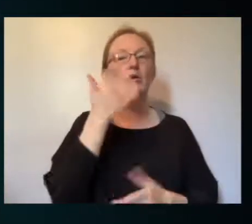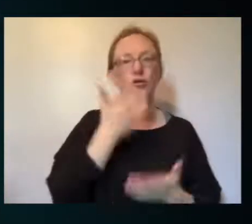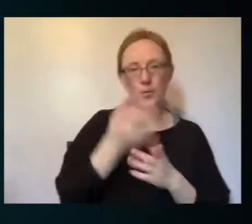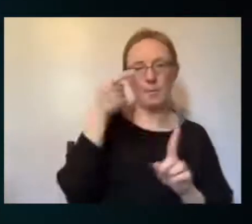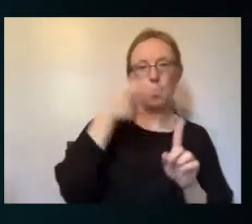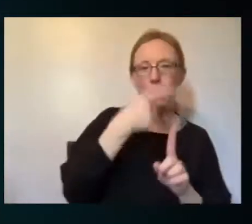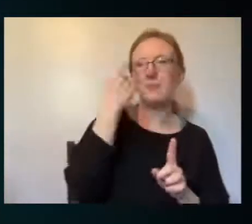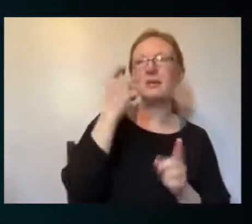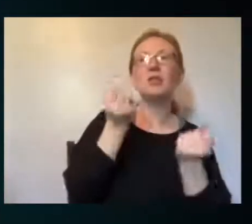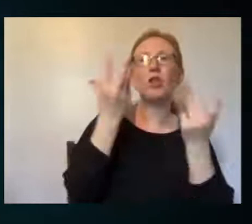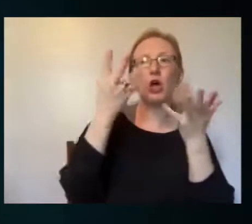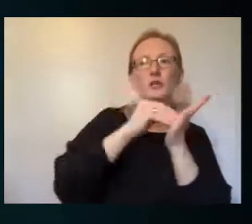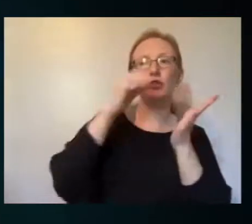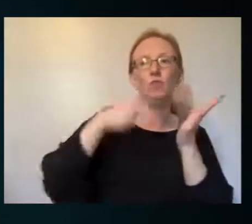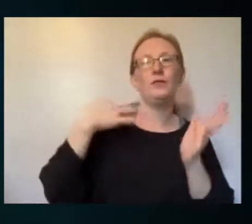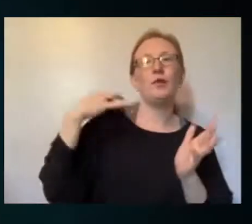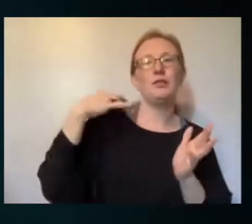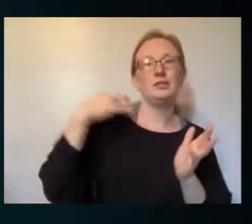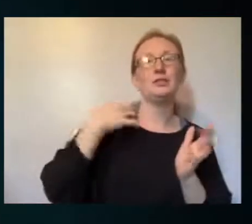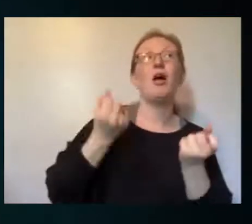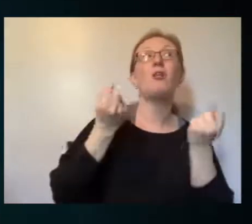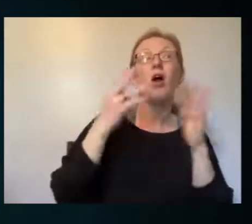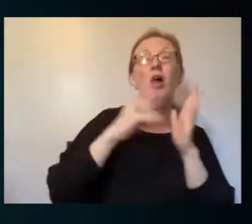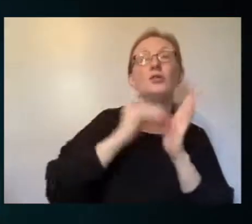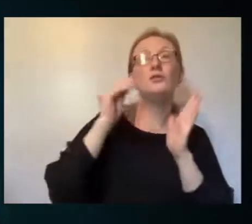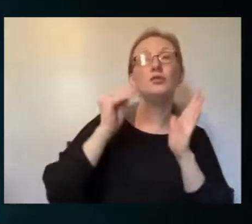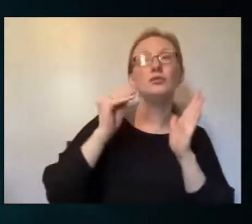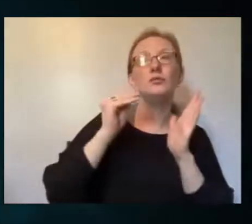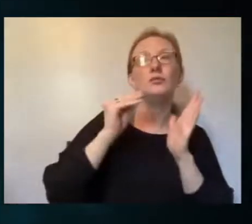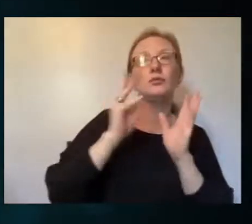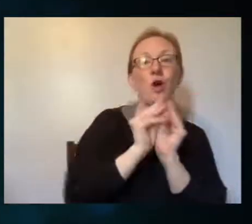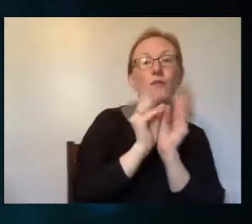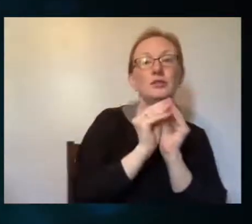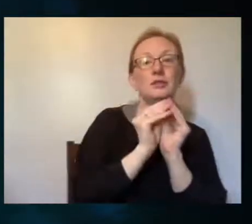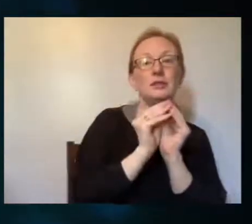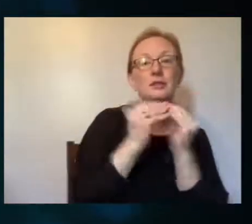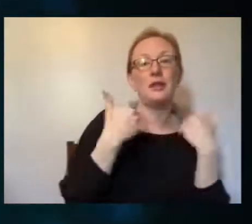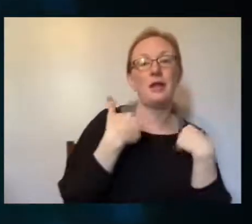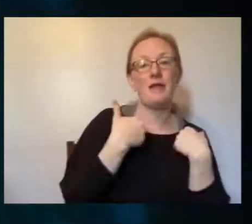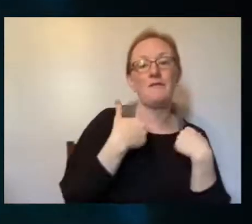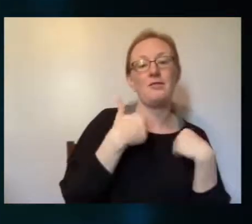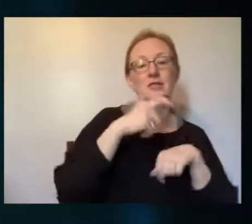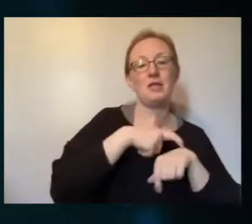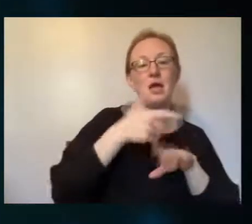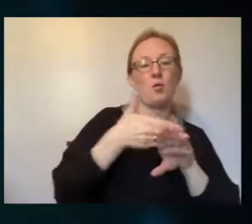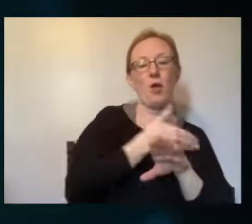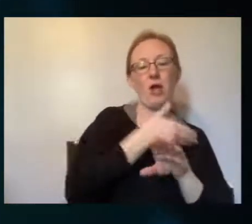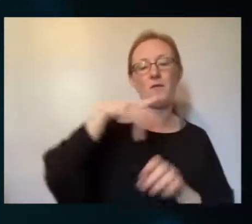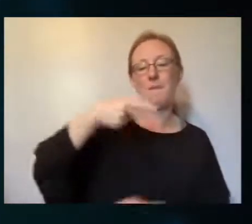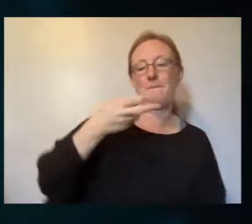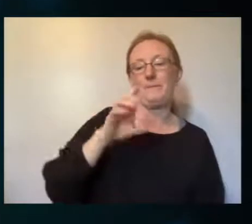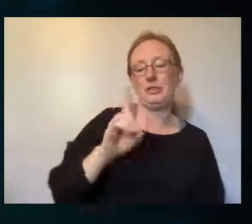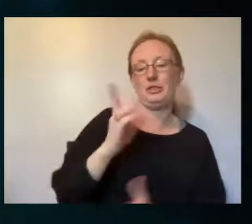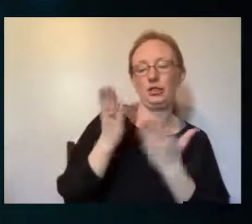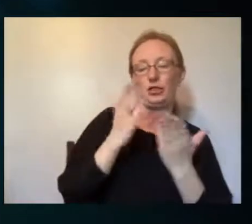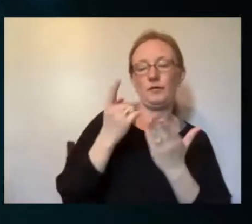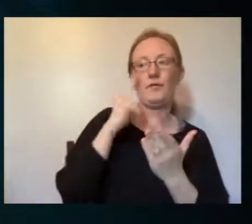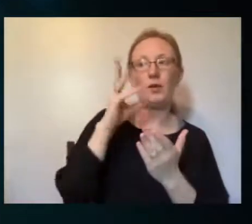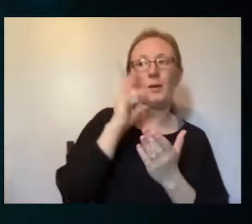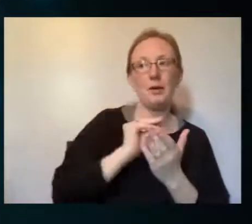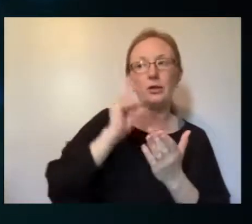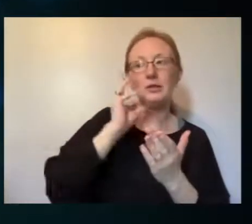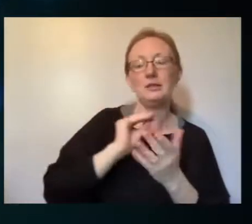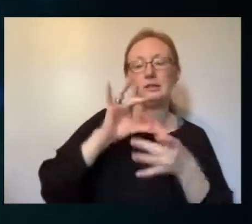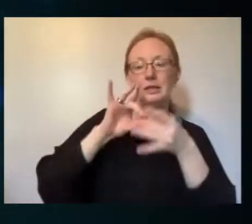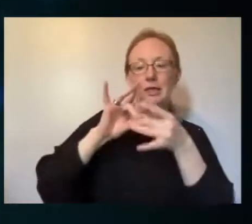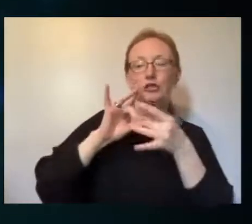volunteers a lot of these conferences run on. That takes time away from PhD. Service is important for experience and